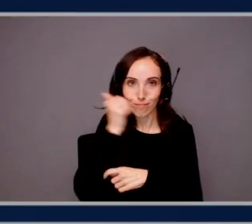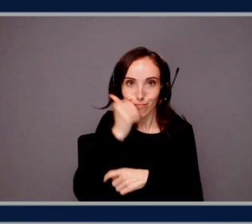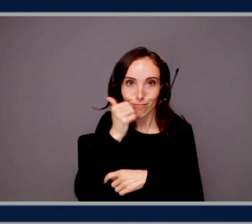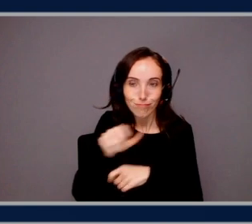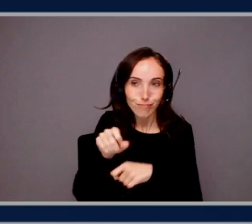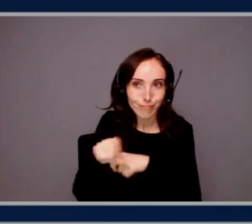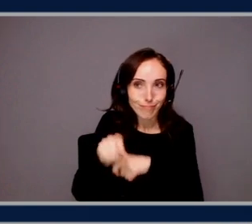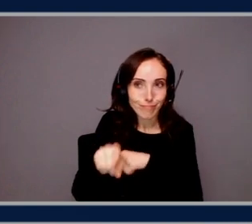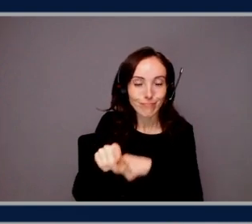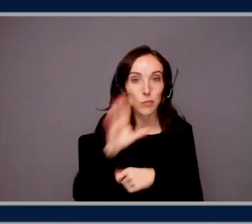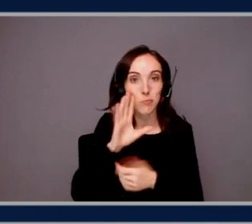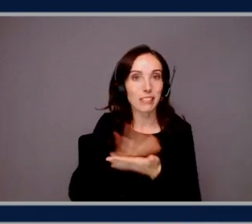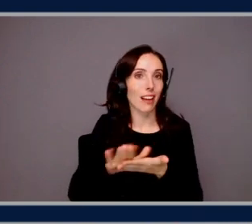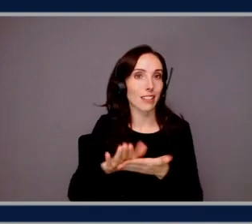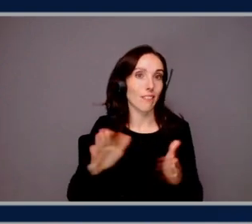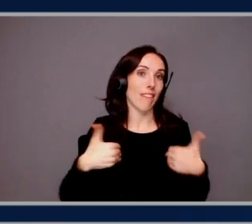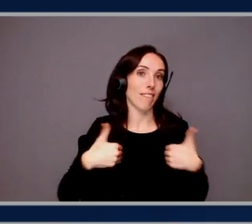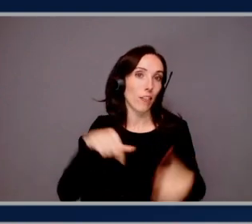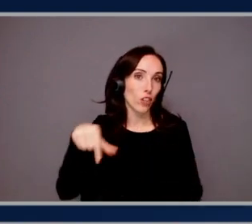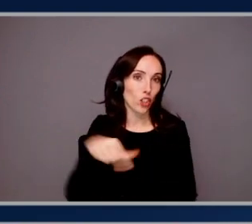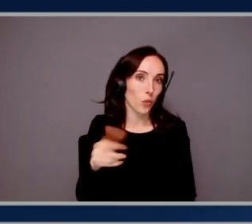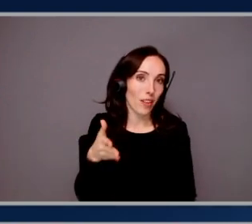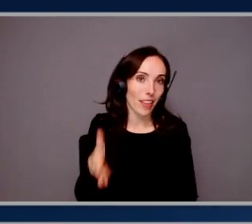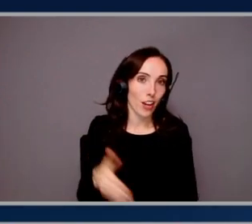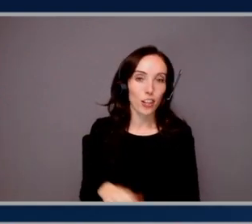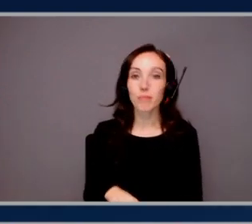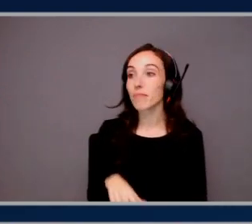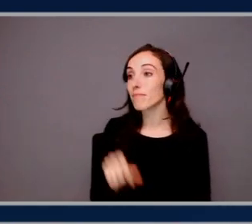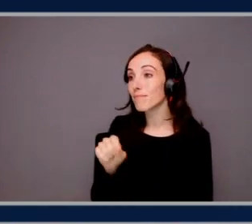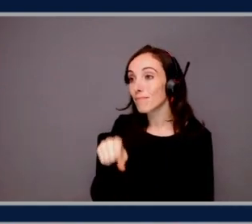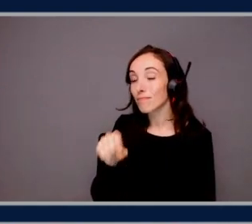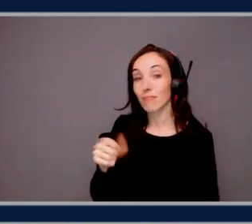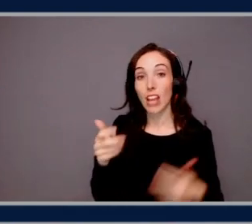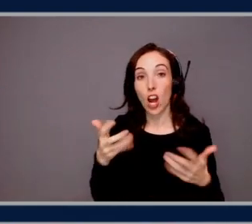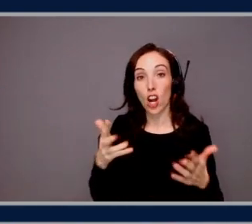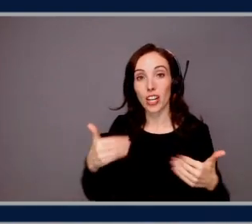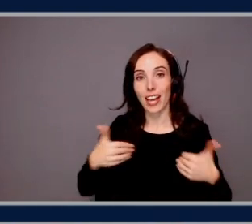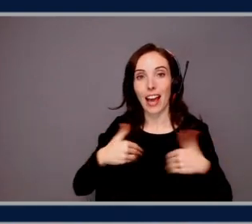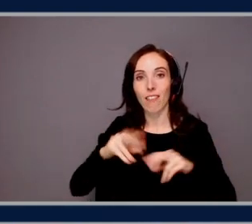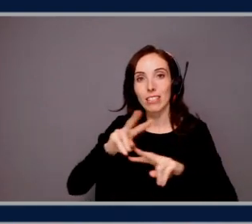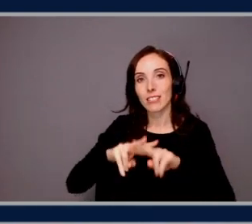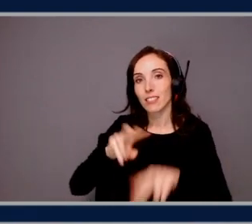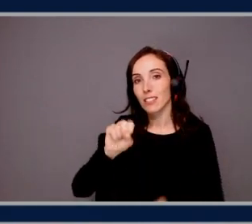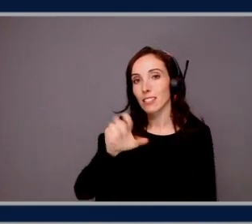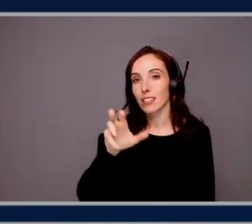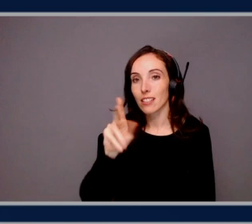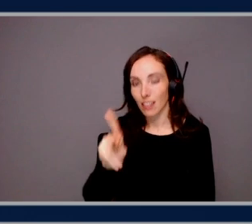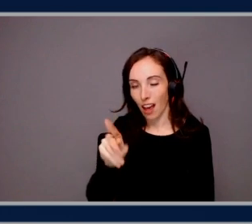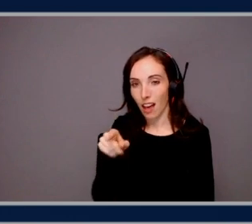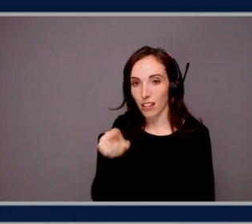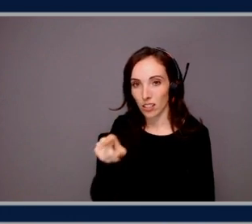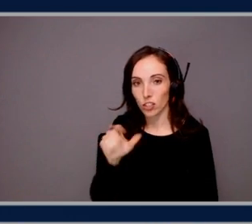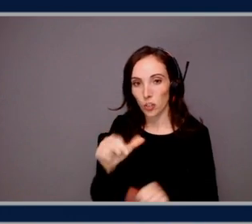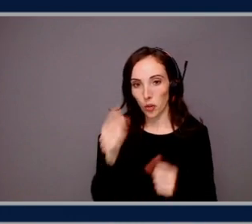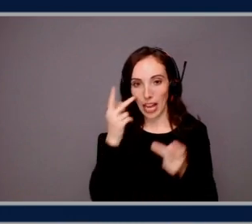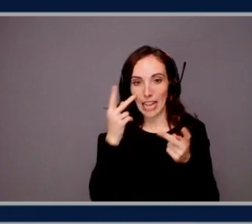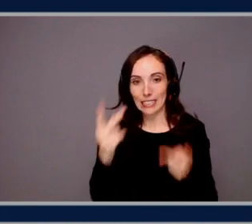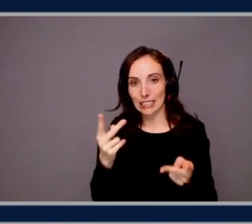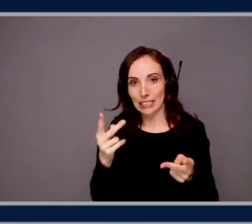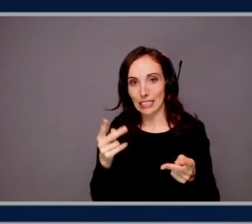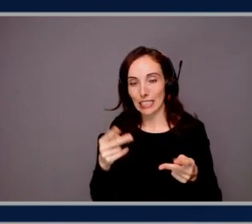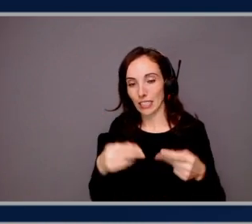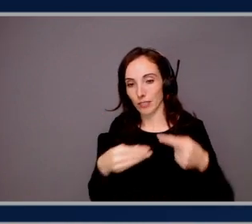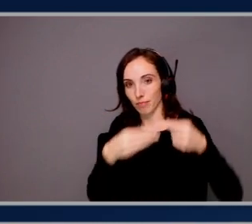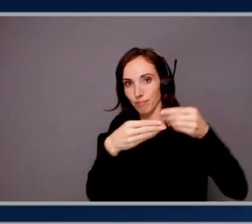right there. Yeah, so what I have is that I already have the Slack. Here you can see the Slack bot is